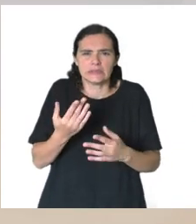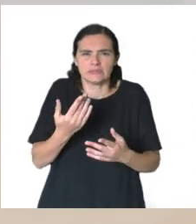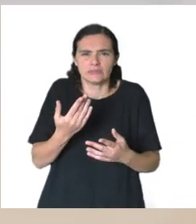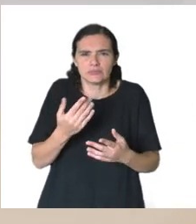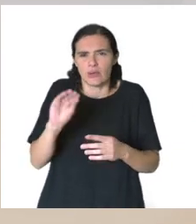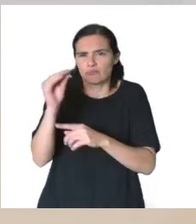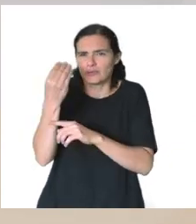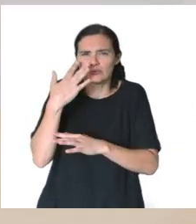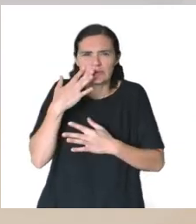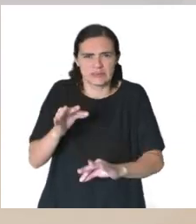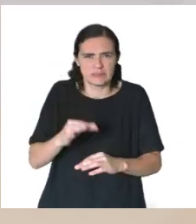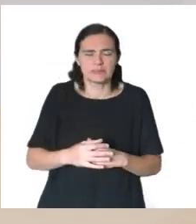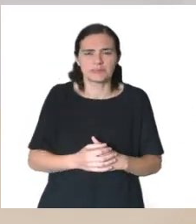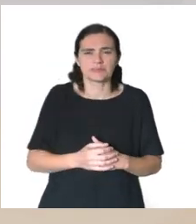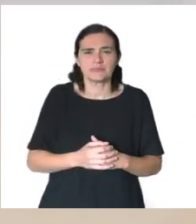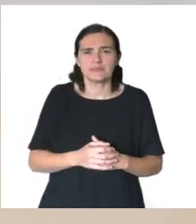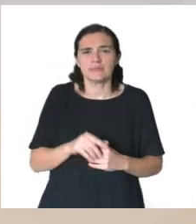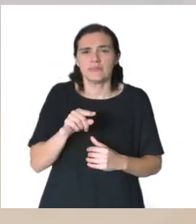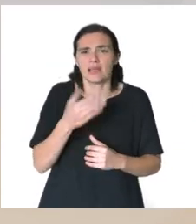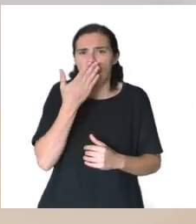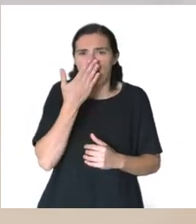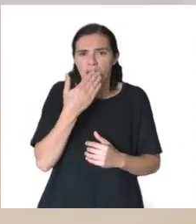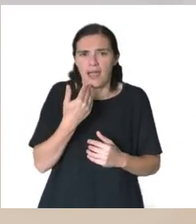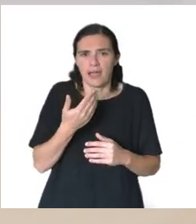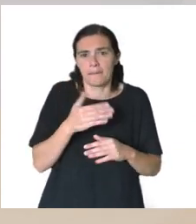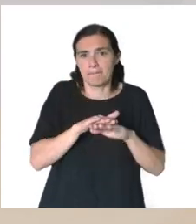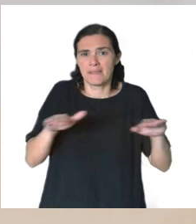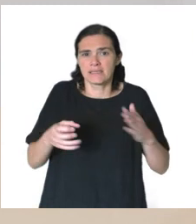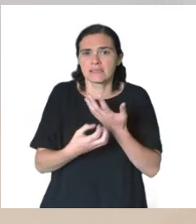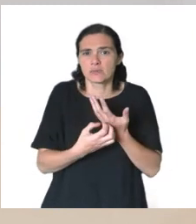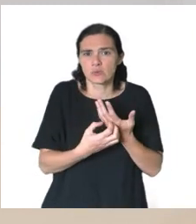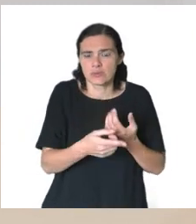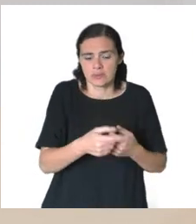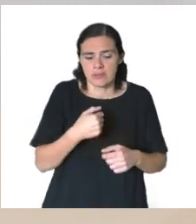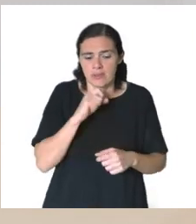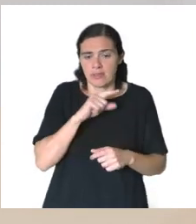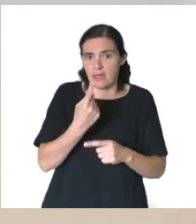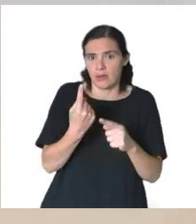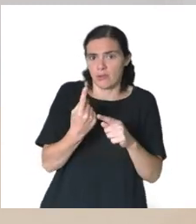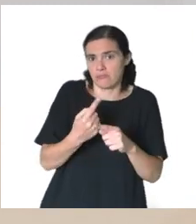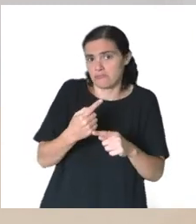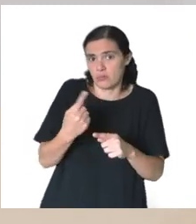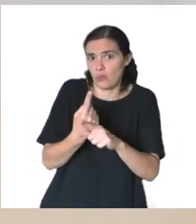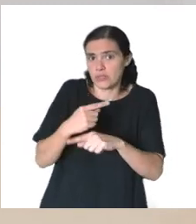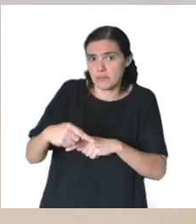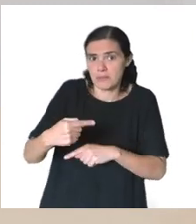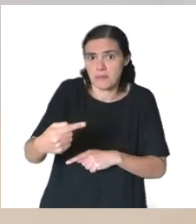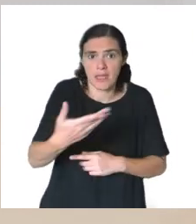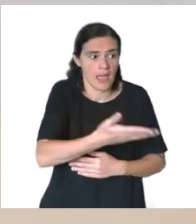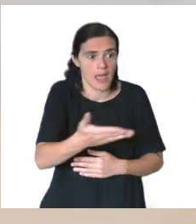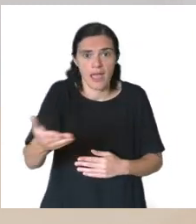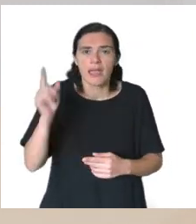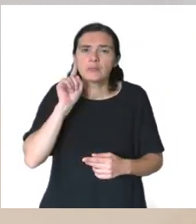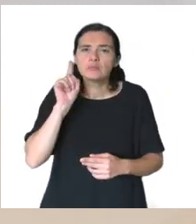gesture, very simple object. That's almost the kitchen table, the presence of the everyday,